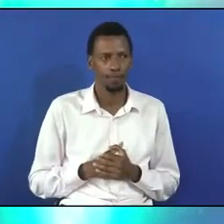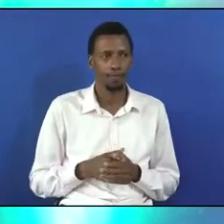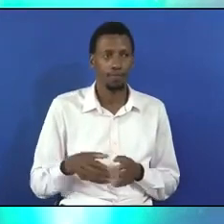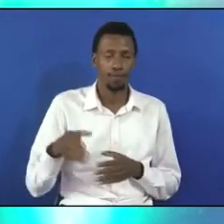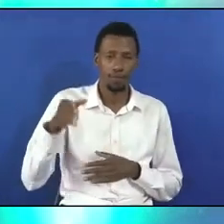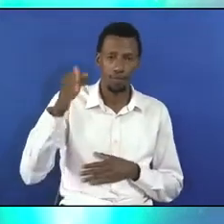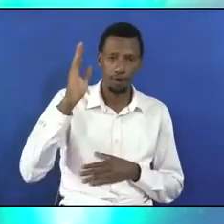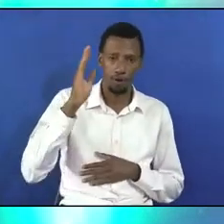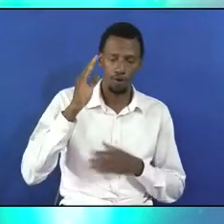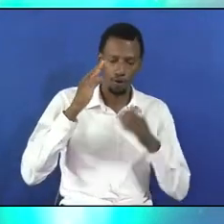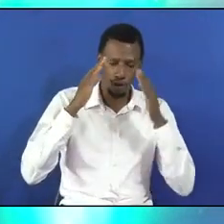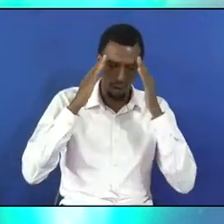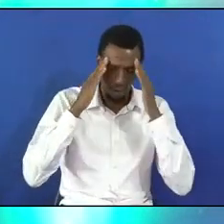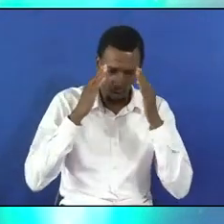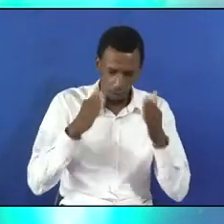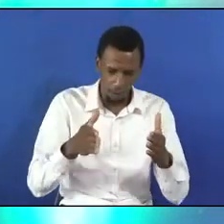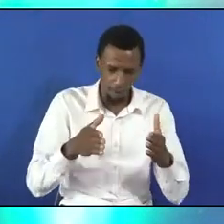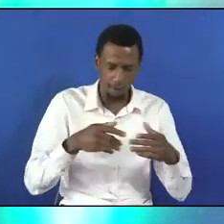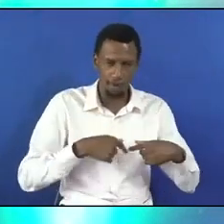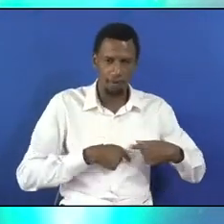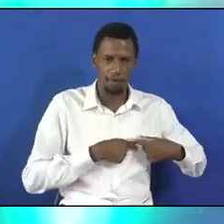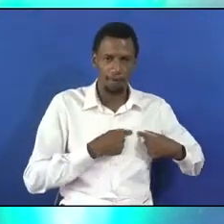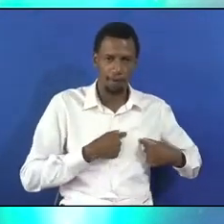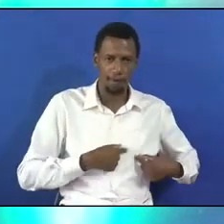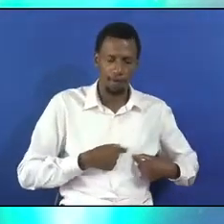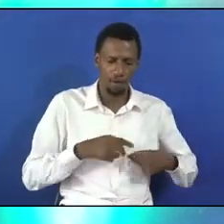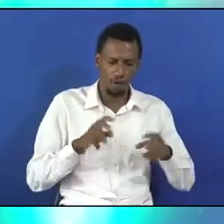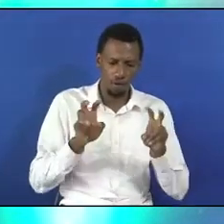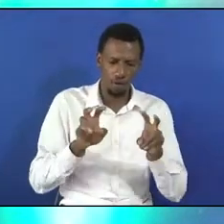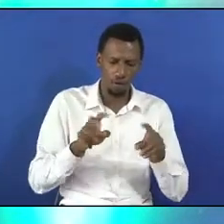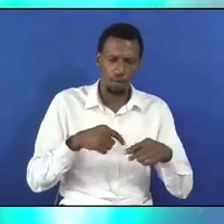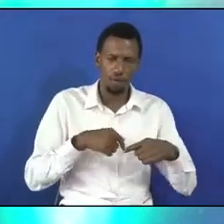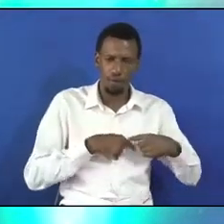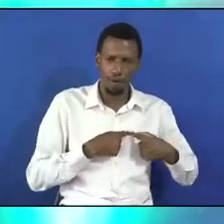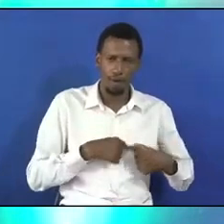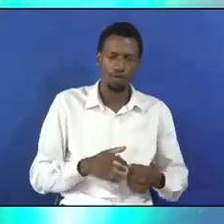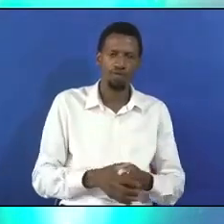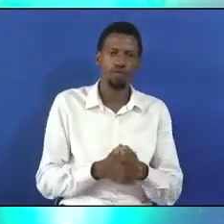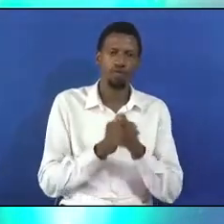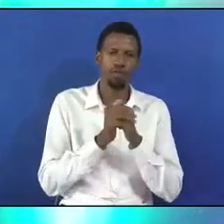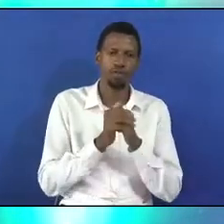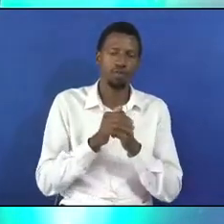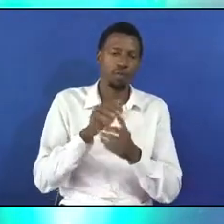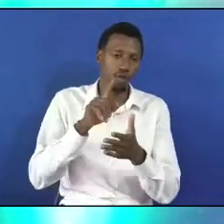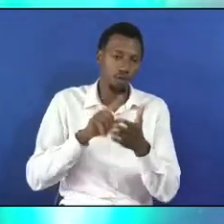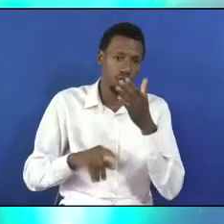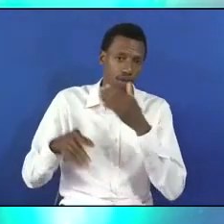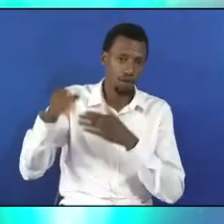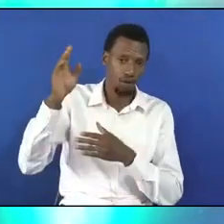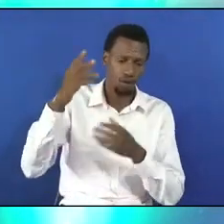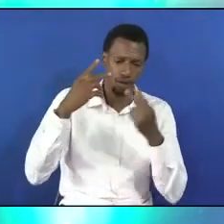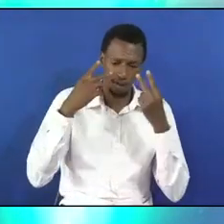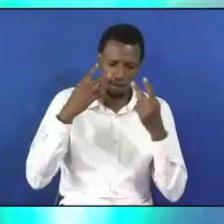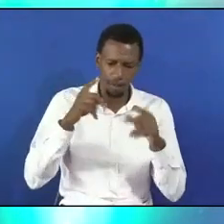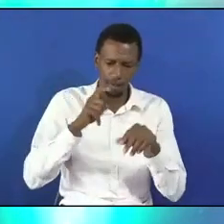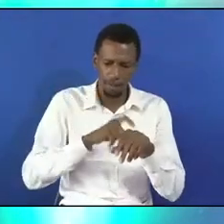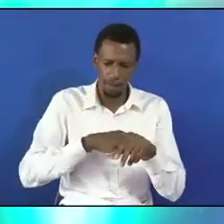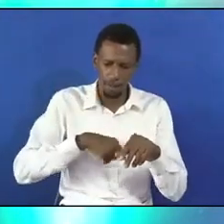He looks at the heart of worship. What God sees in our worship matters. What God